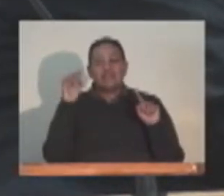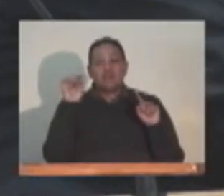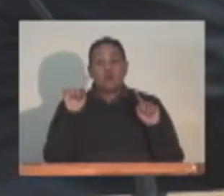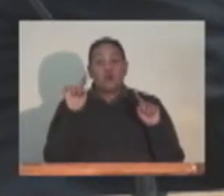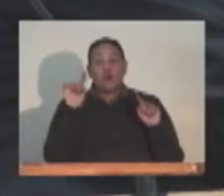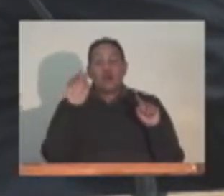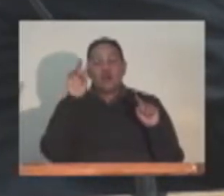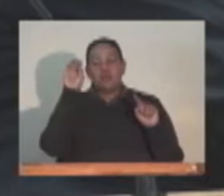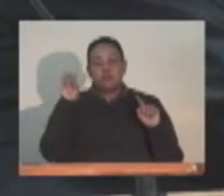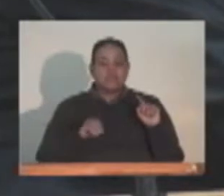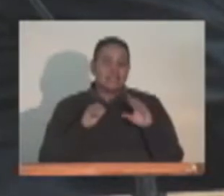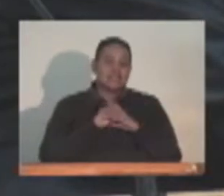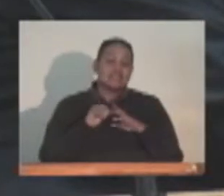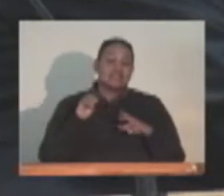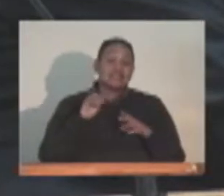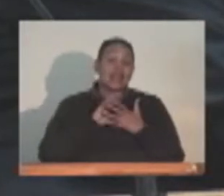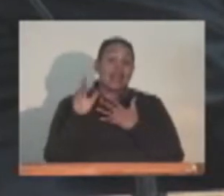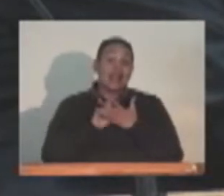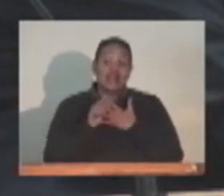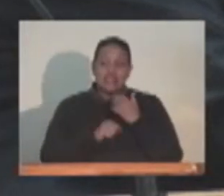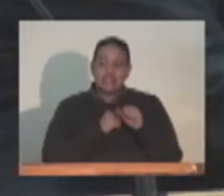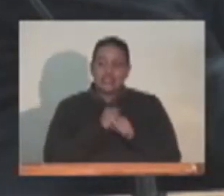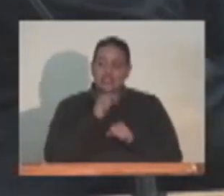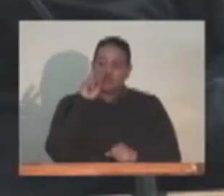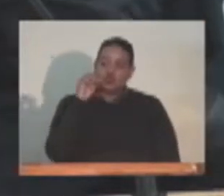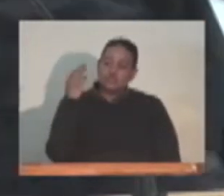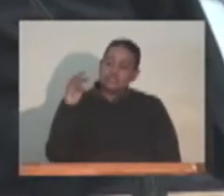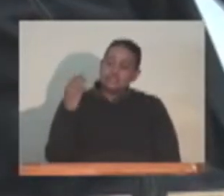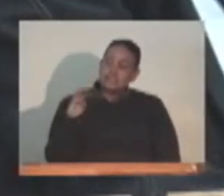17.1% in calendar year 2016.